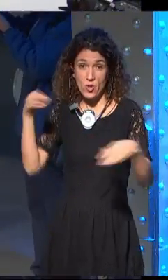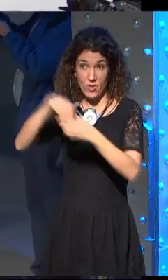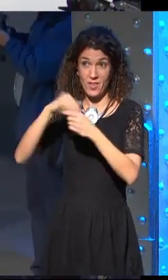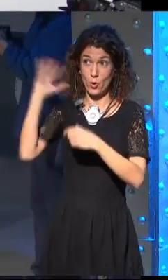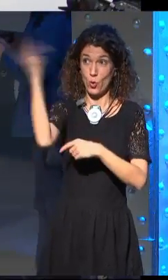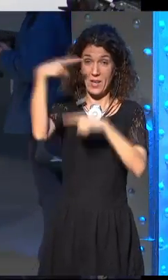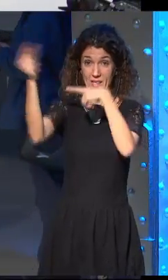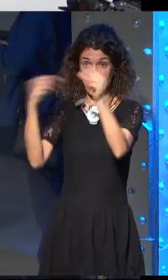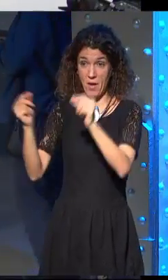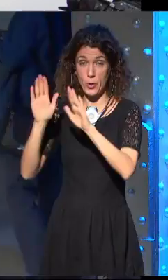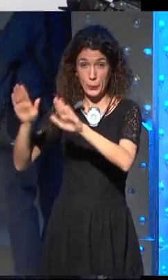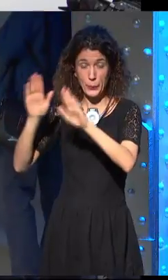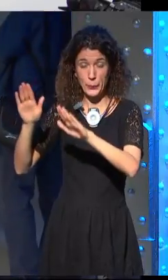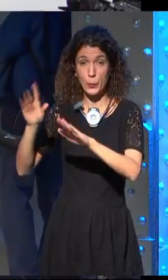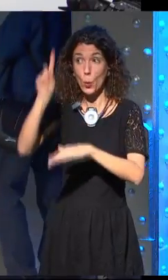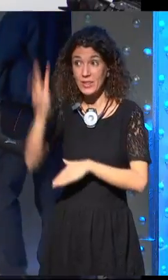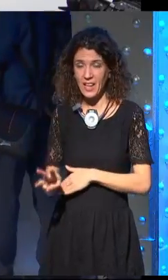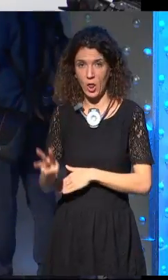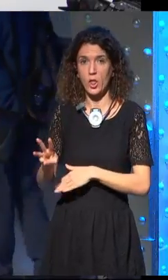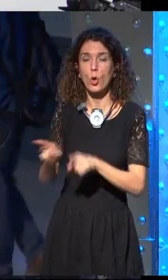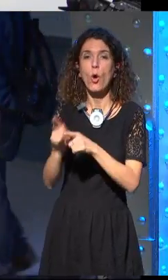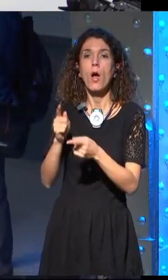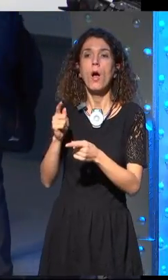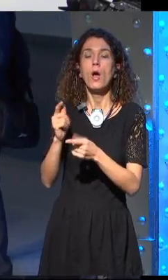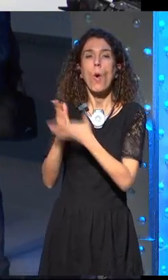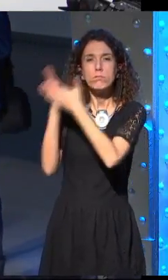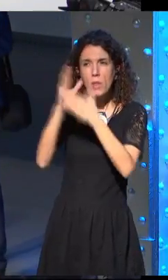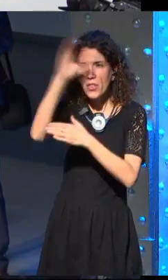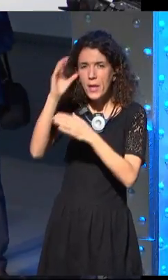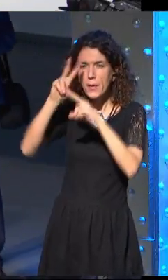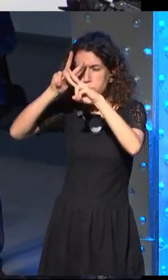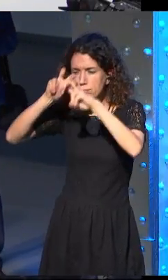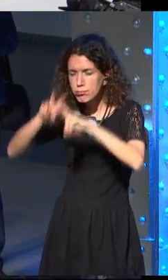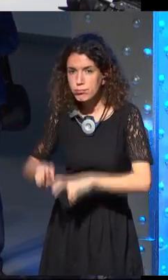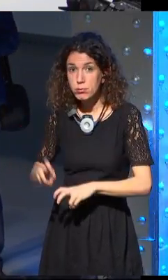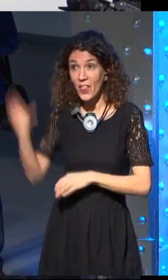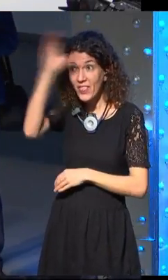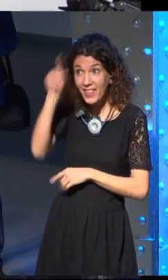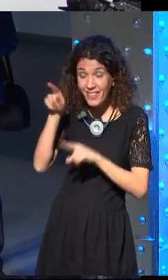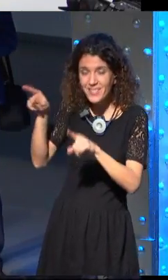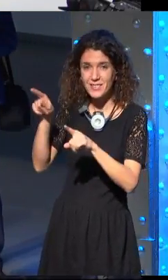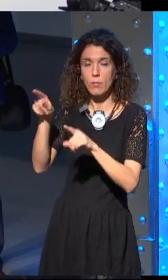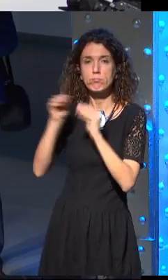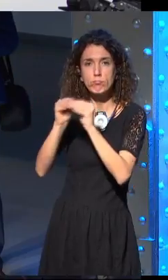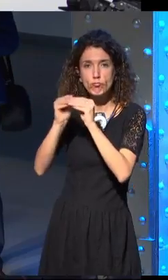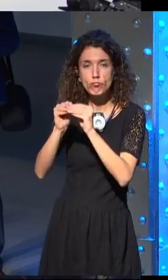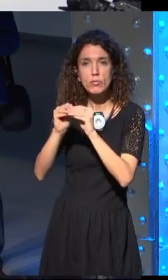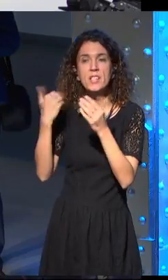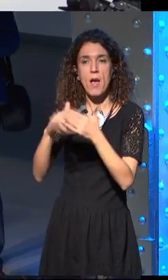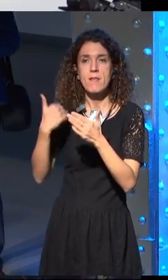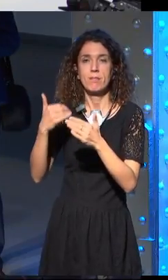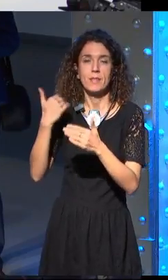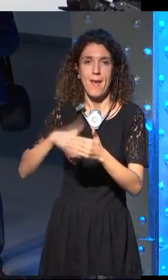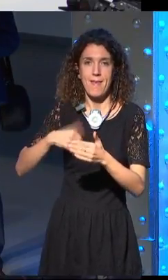a year in the space, well, a third part of this time, you spend doing science. And this